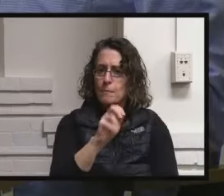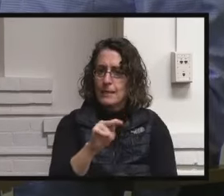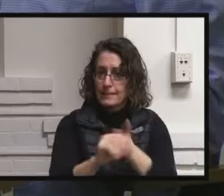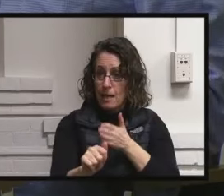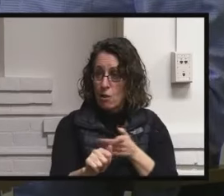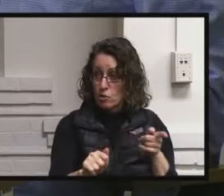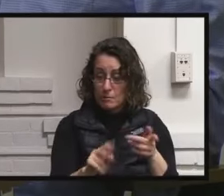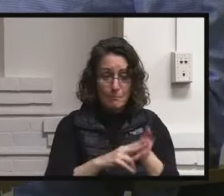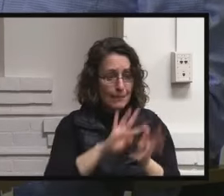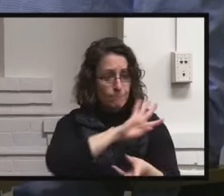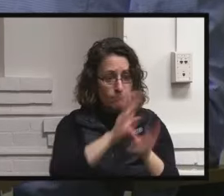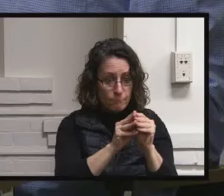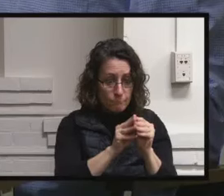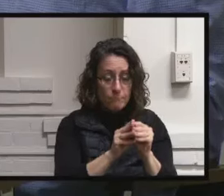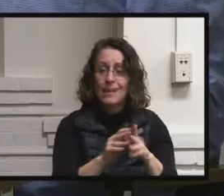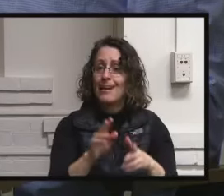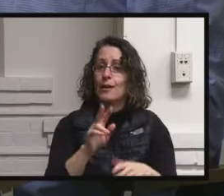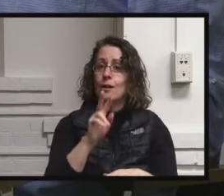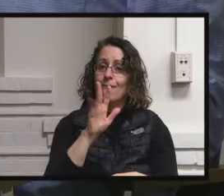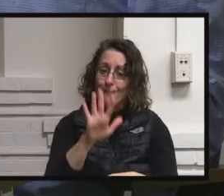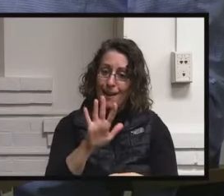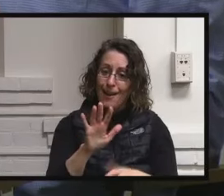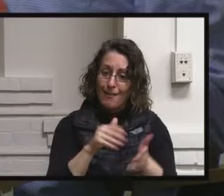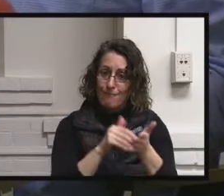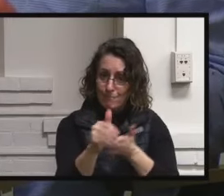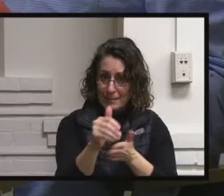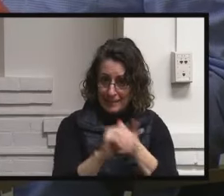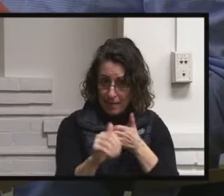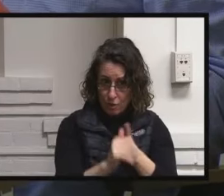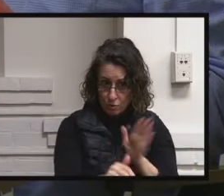So for the period of the next 10 years,